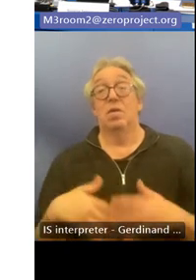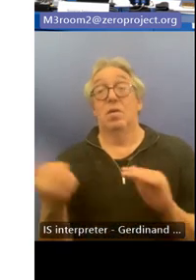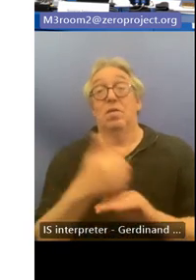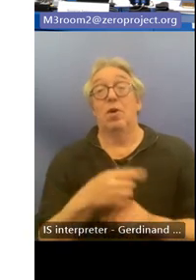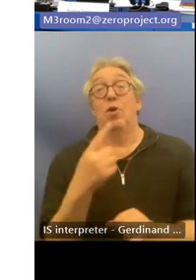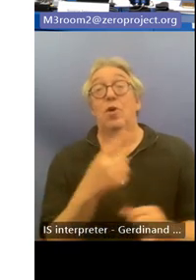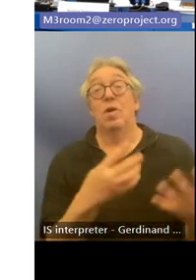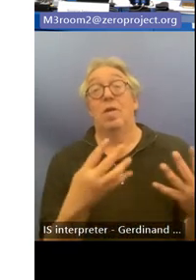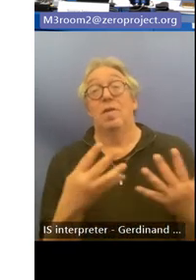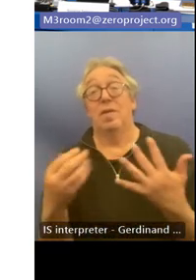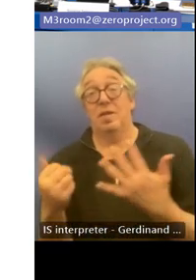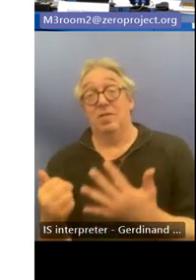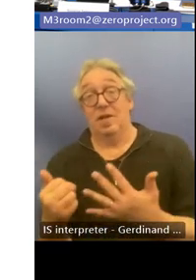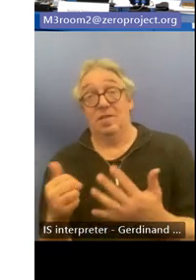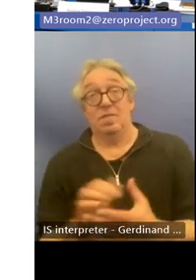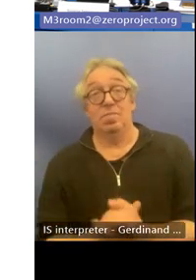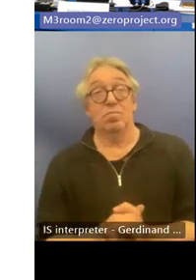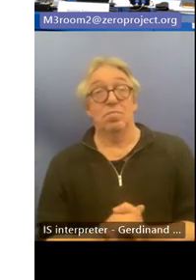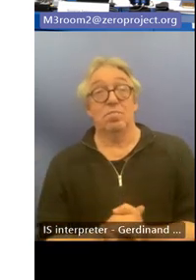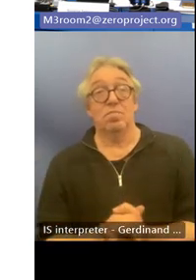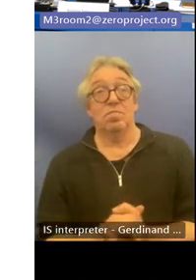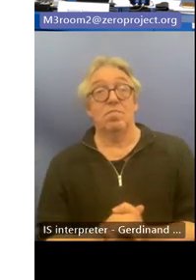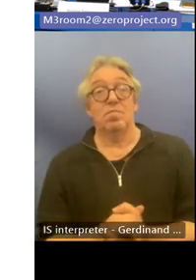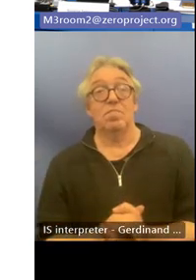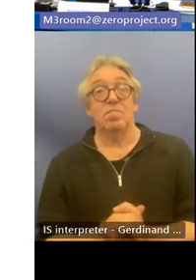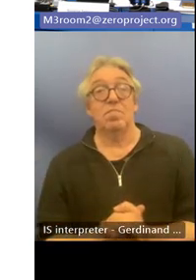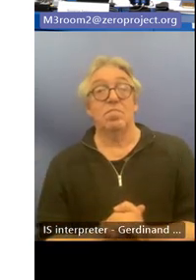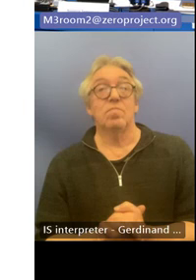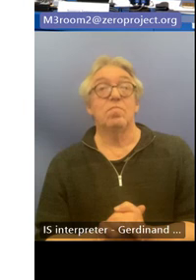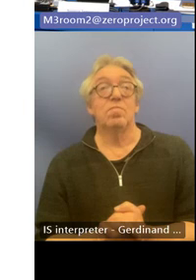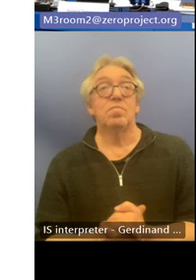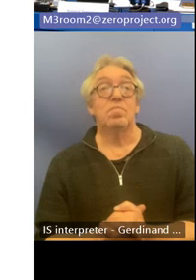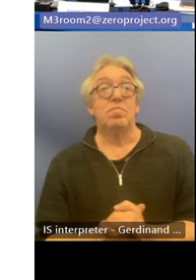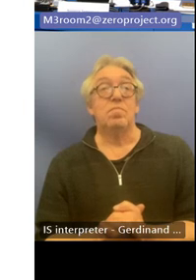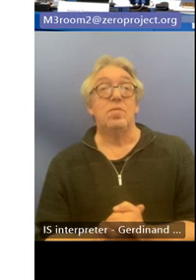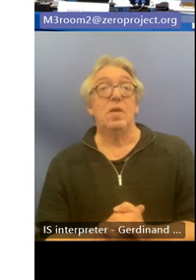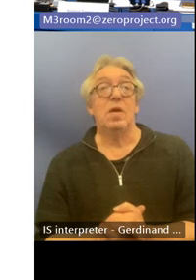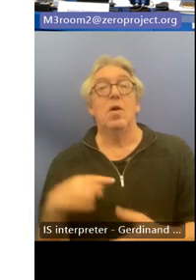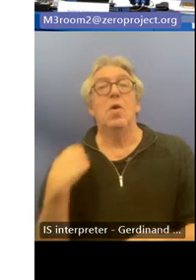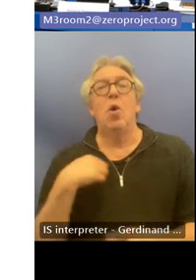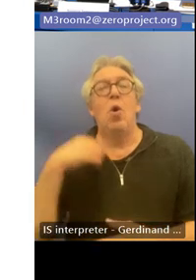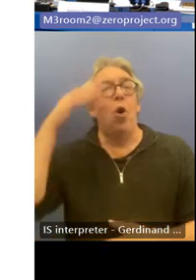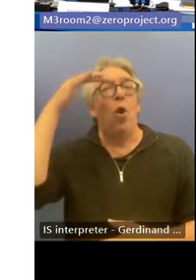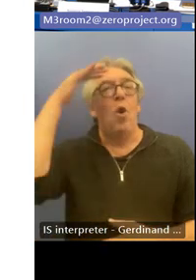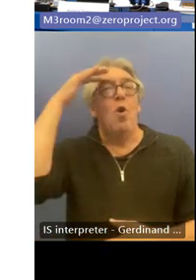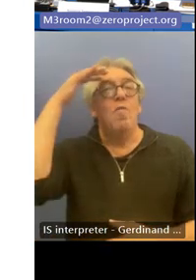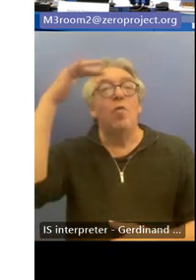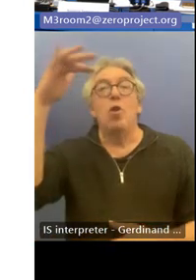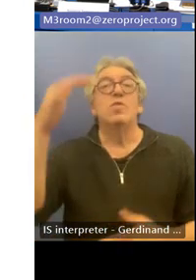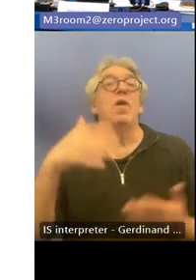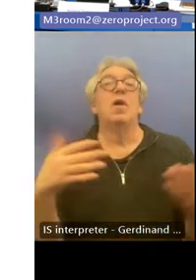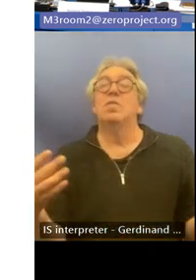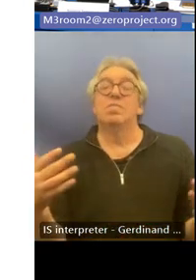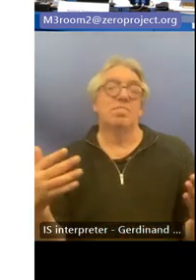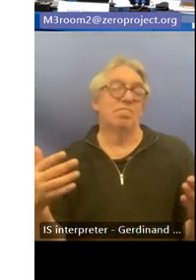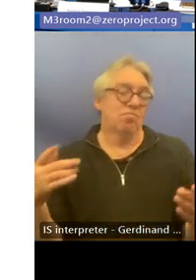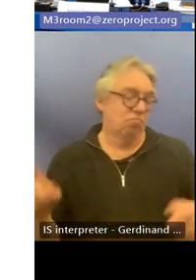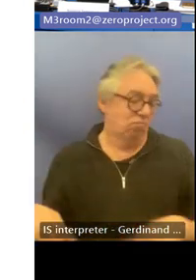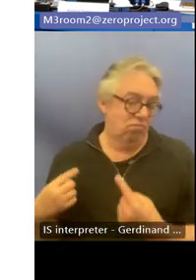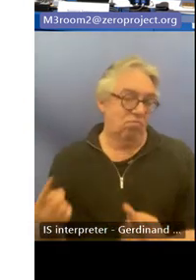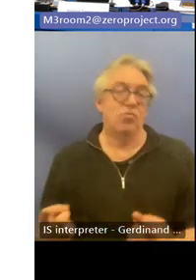1996. And from the very beginning, our approach to disability issues was based on human rights